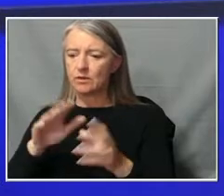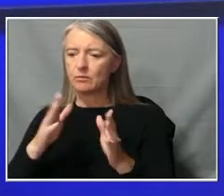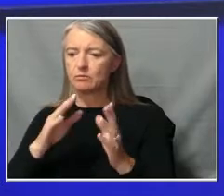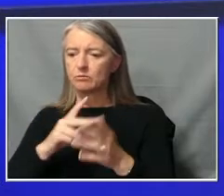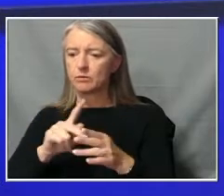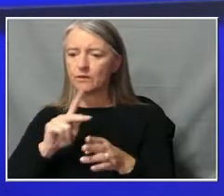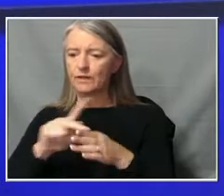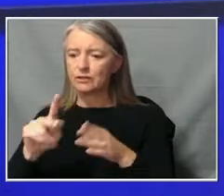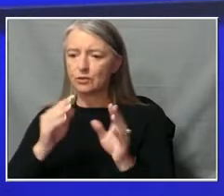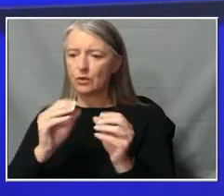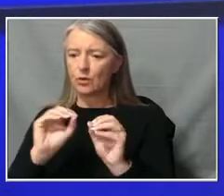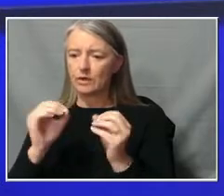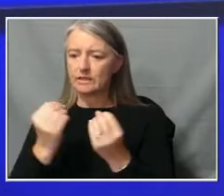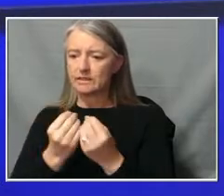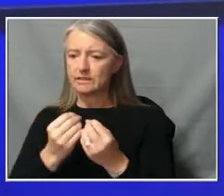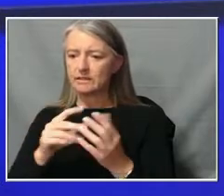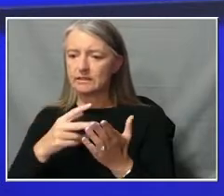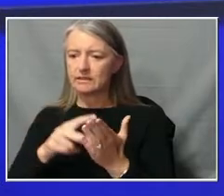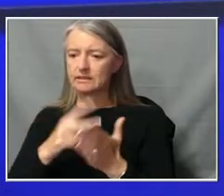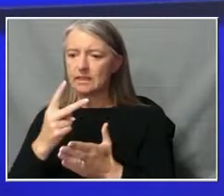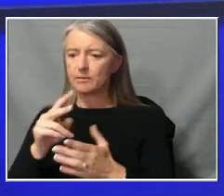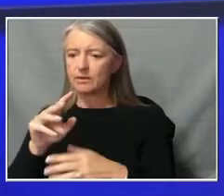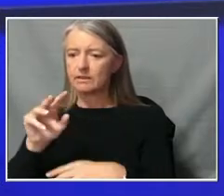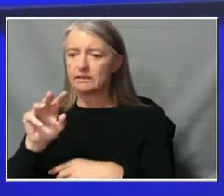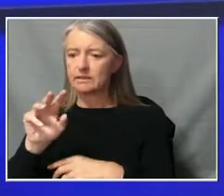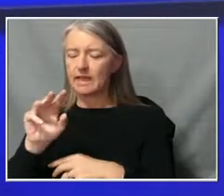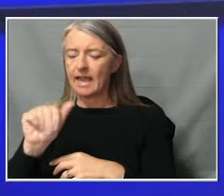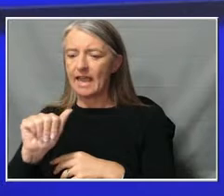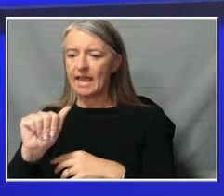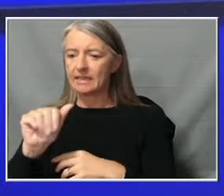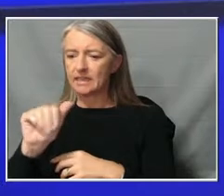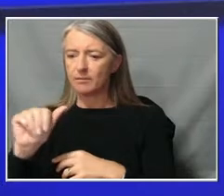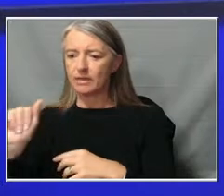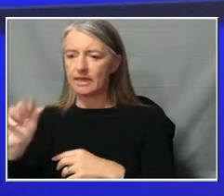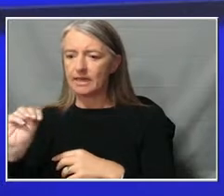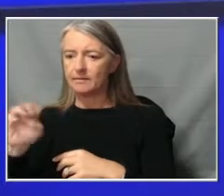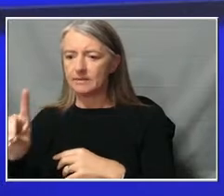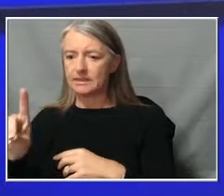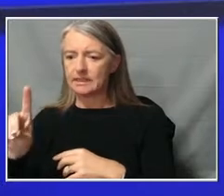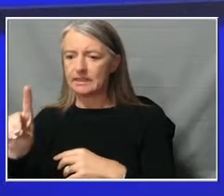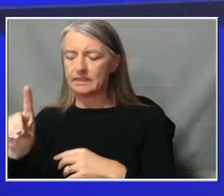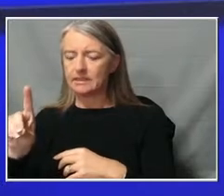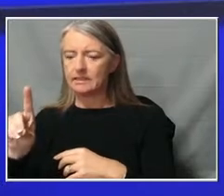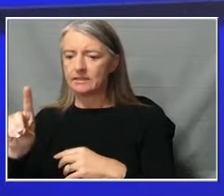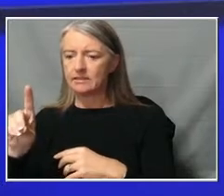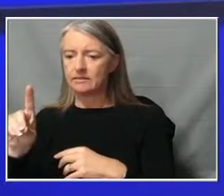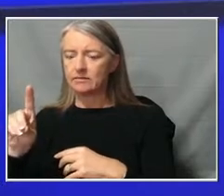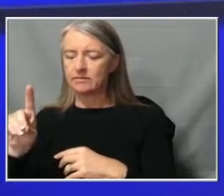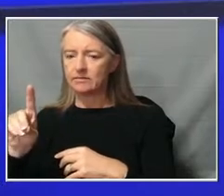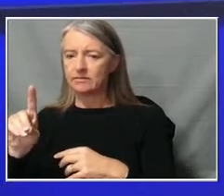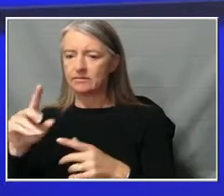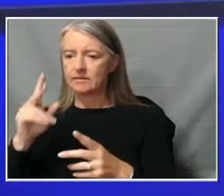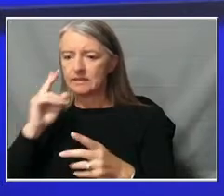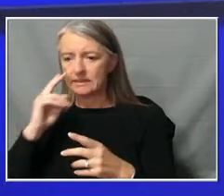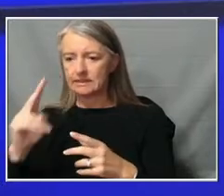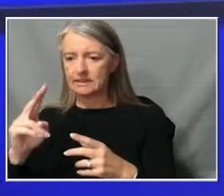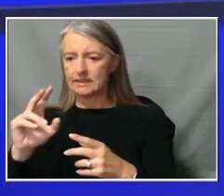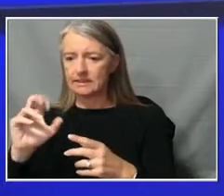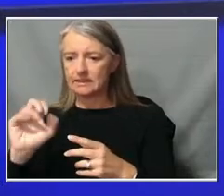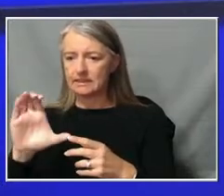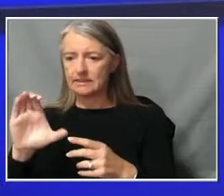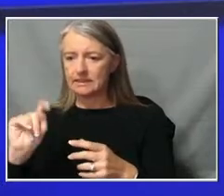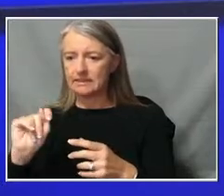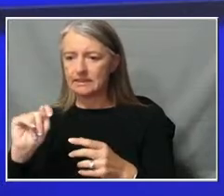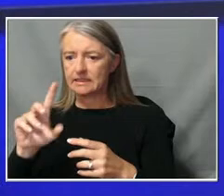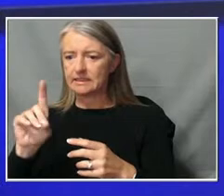them, such as the AAMD, which is the American Association of Medical Dosimetrists. And I get the CT data set.